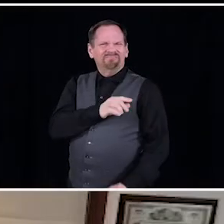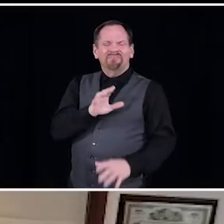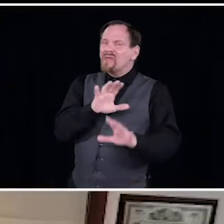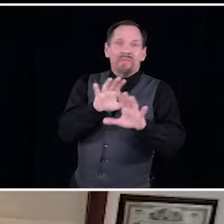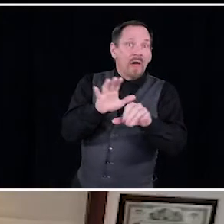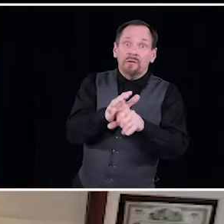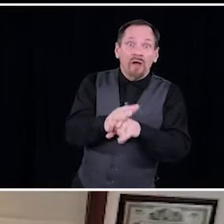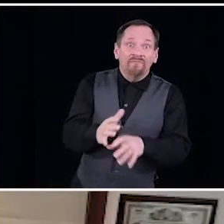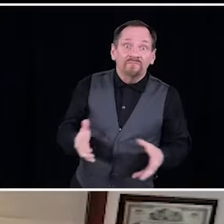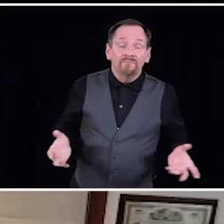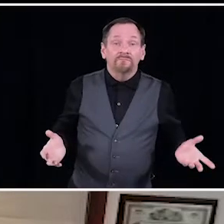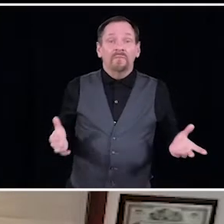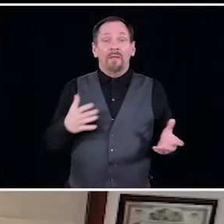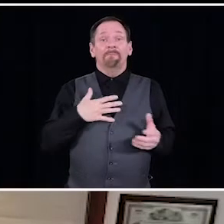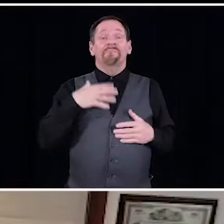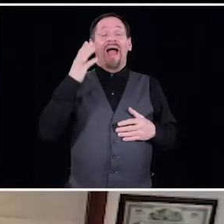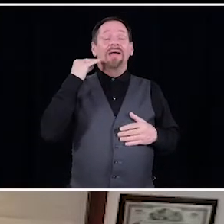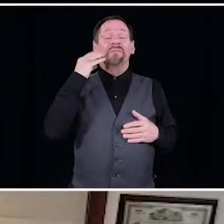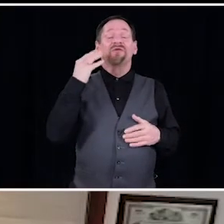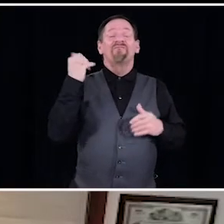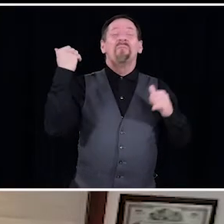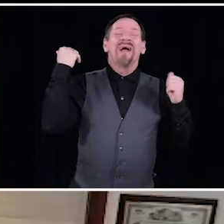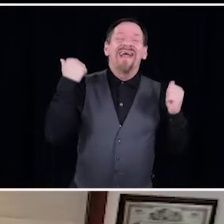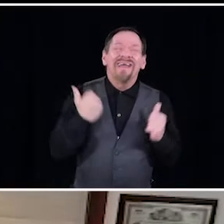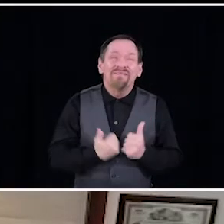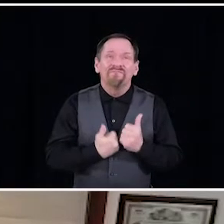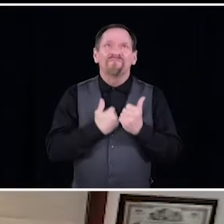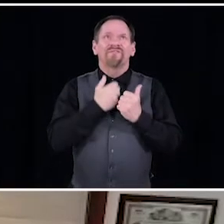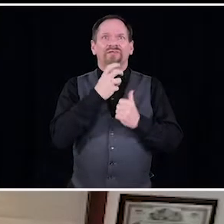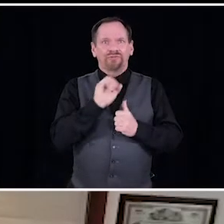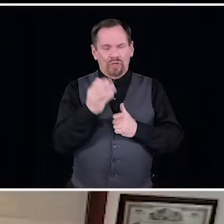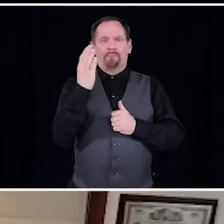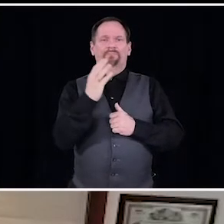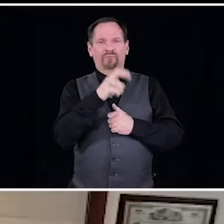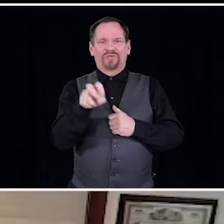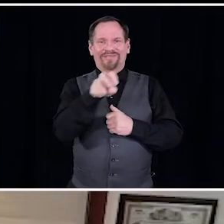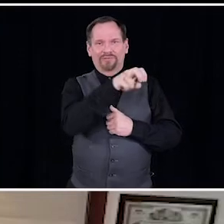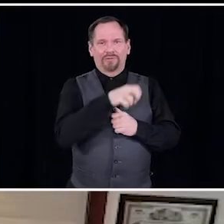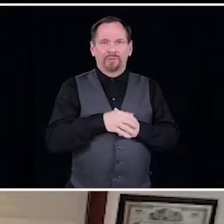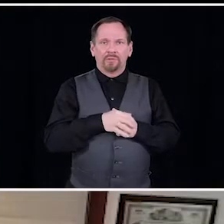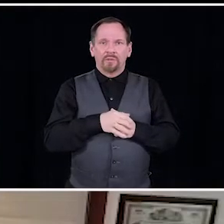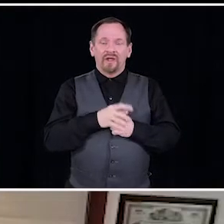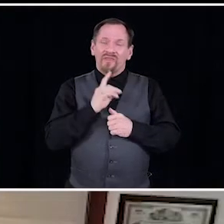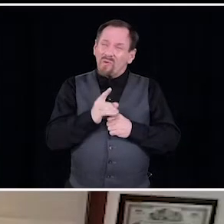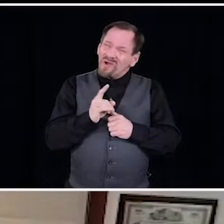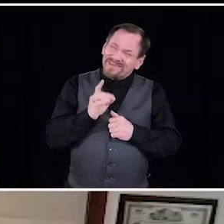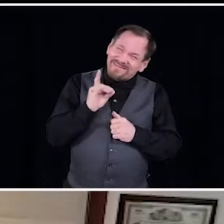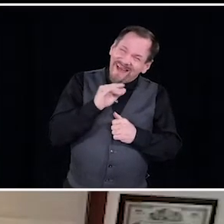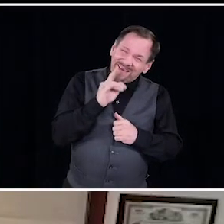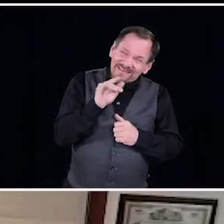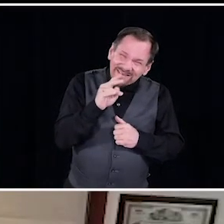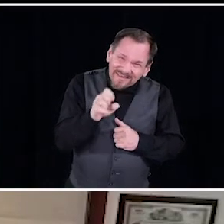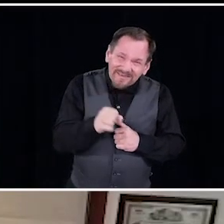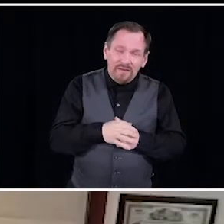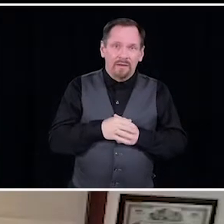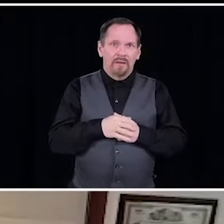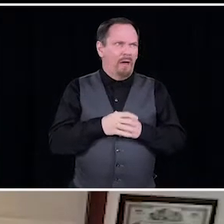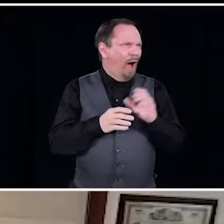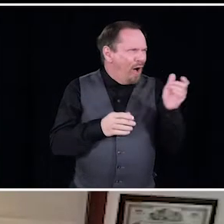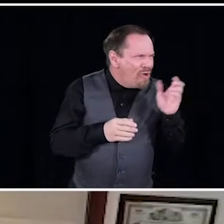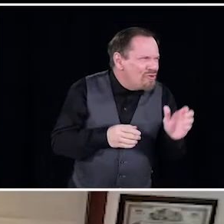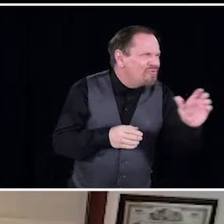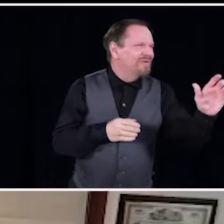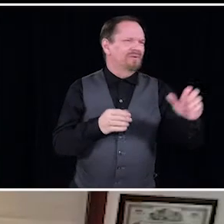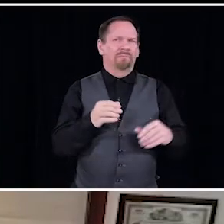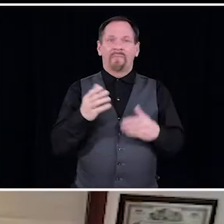enough. In my experience, for virtually every job transition I went through, there were dozens, if not hundreds, of